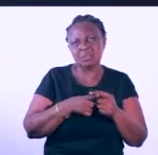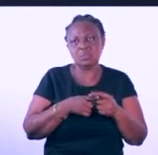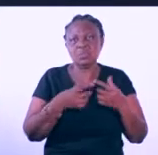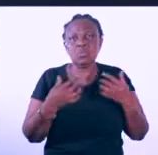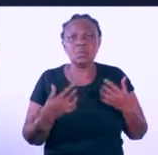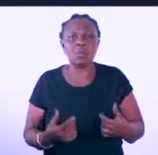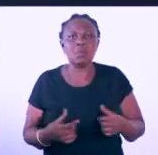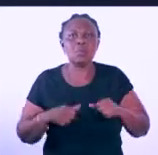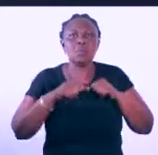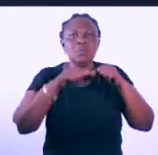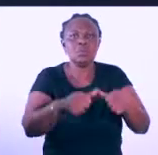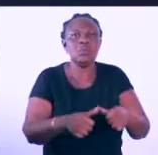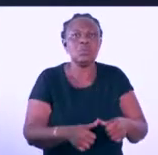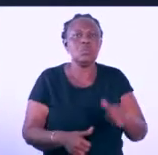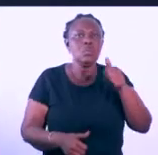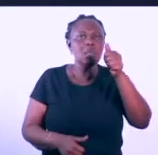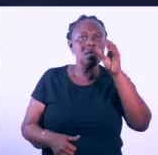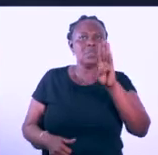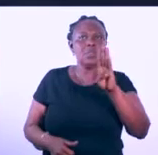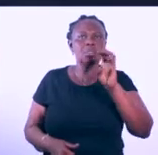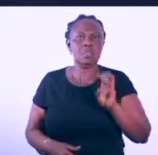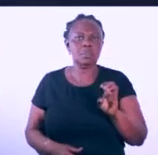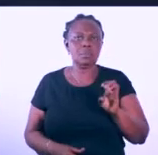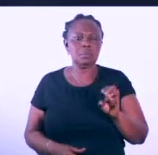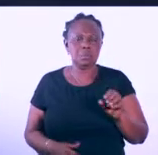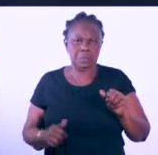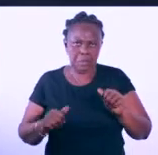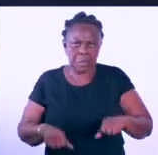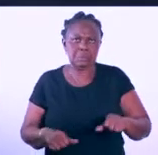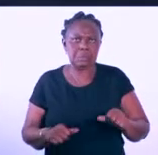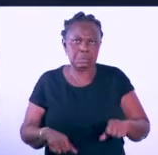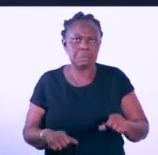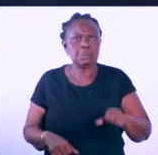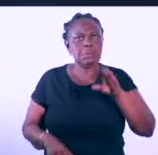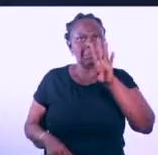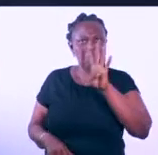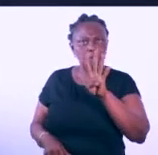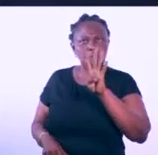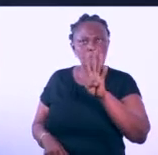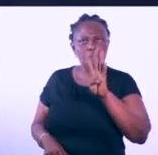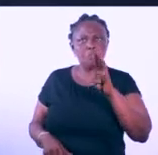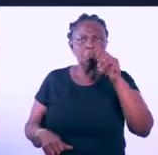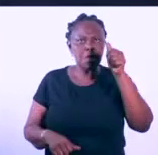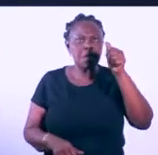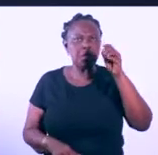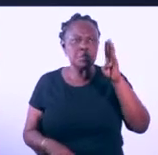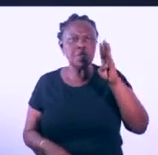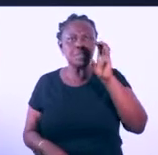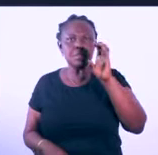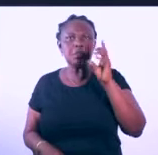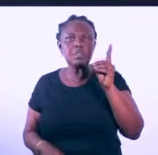so he has to move on to letter, and was able to sound 4 of the letters